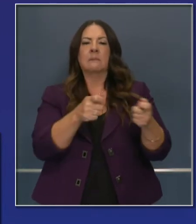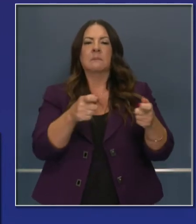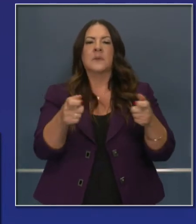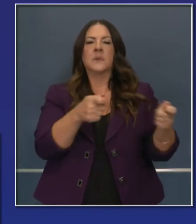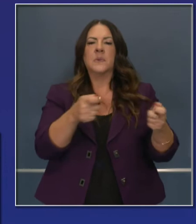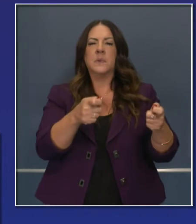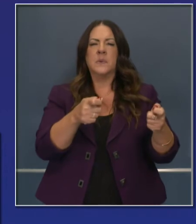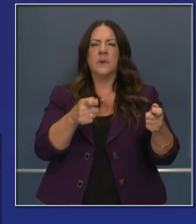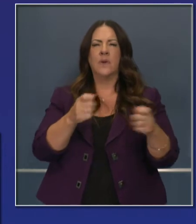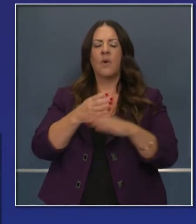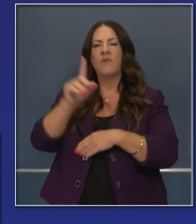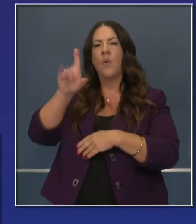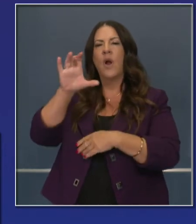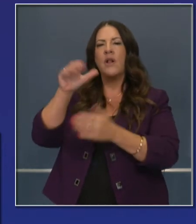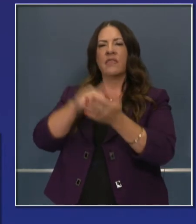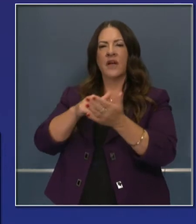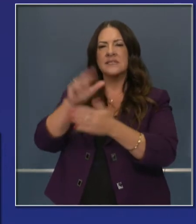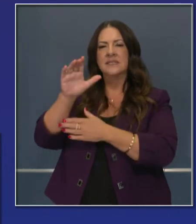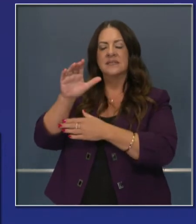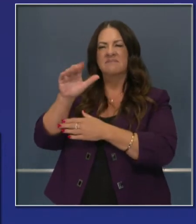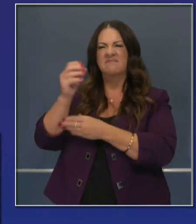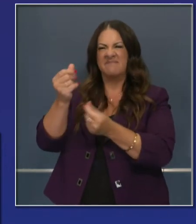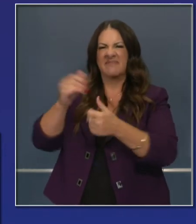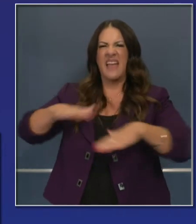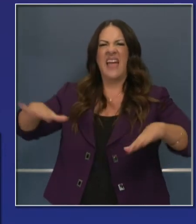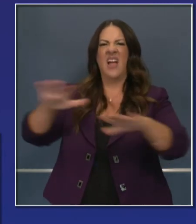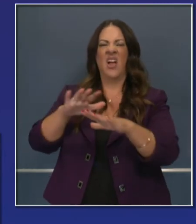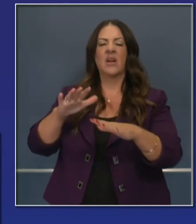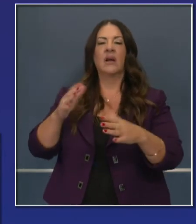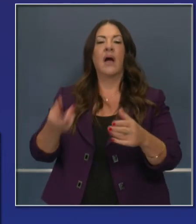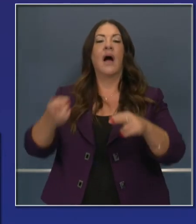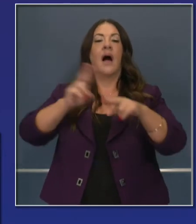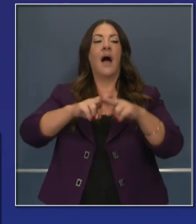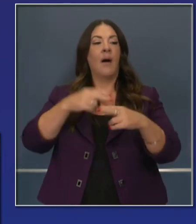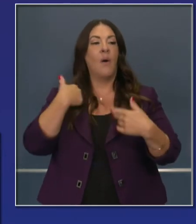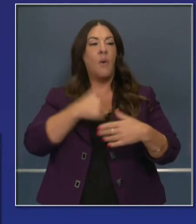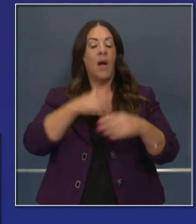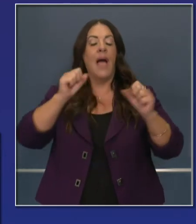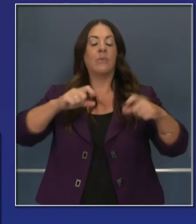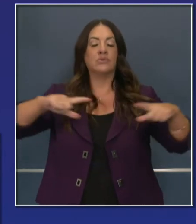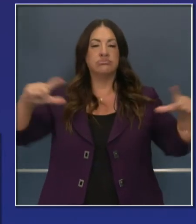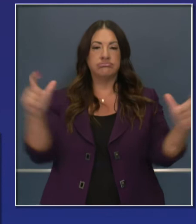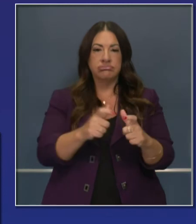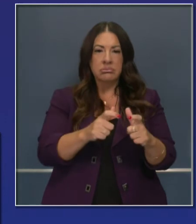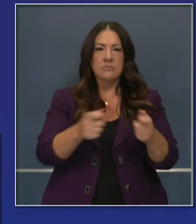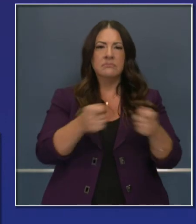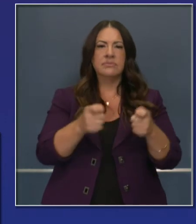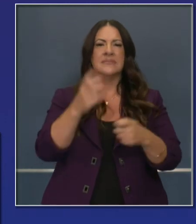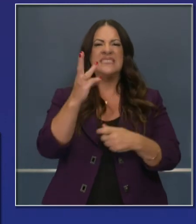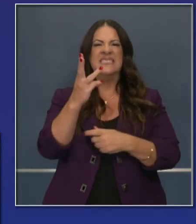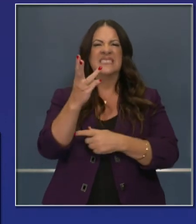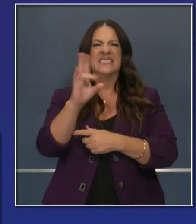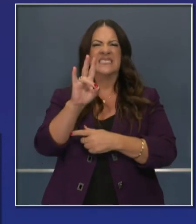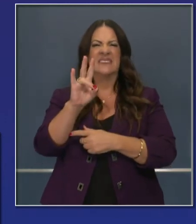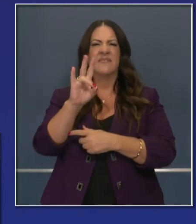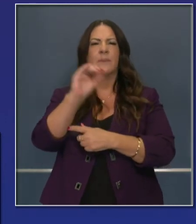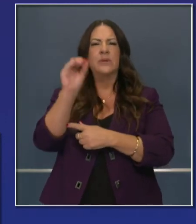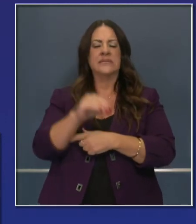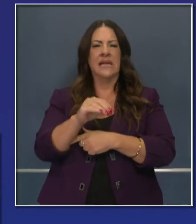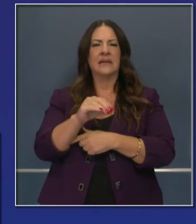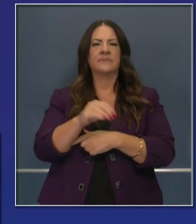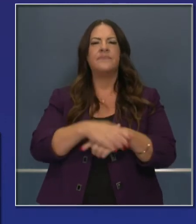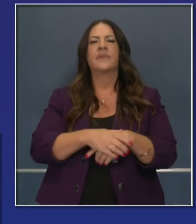Today, 62% contained. CAL FIRE has done a wonderful job on that fire with their mutual aid system. Again, that